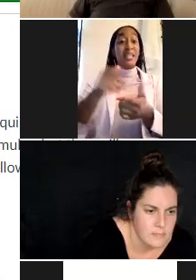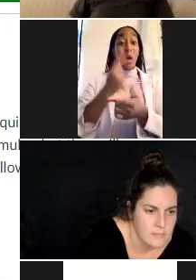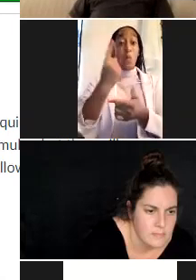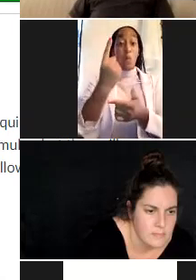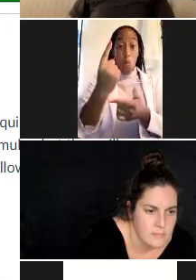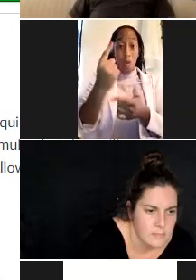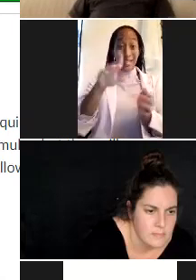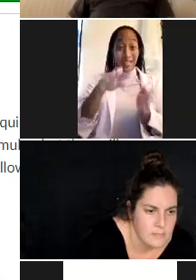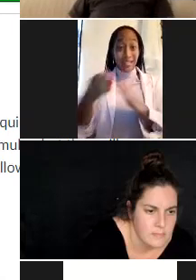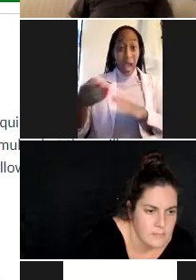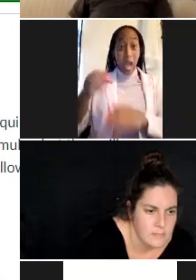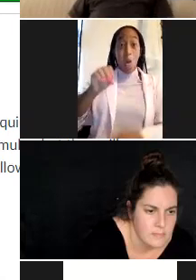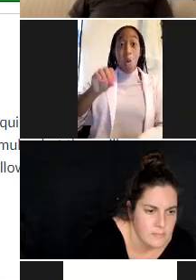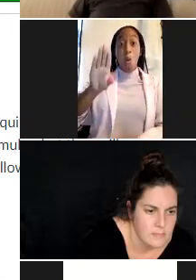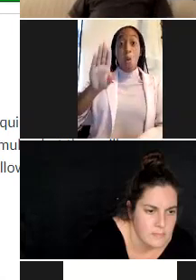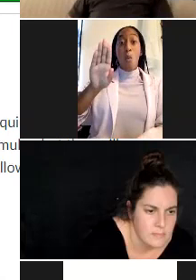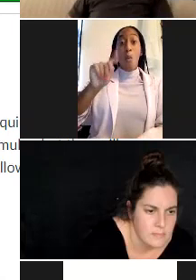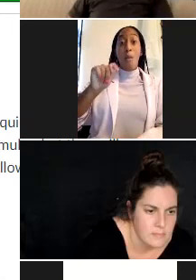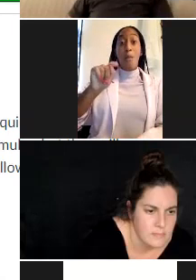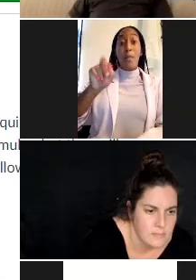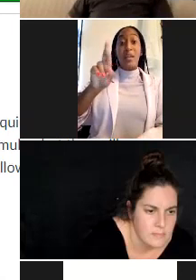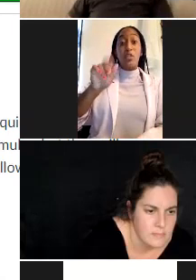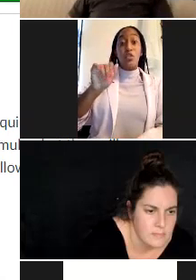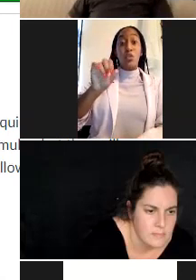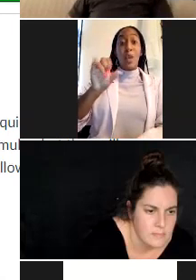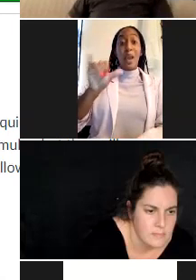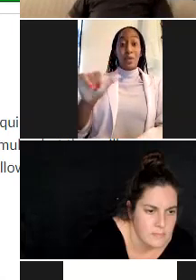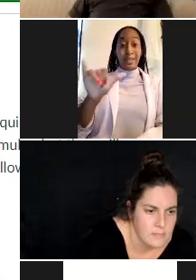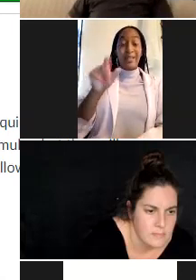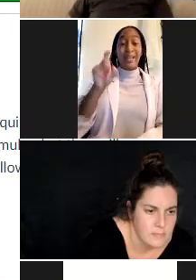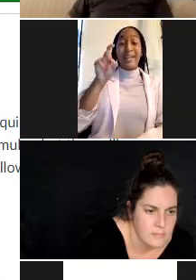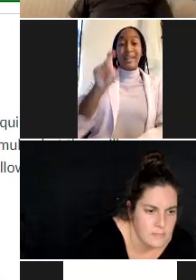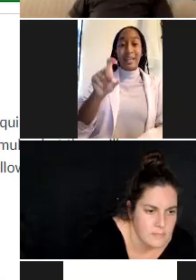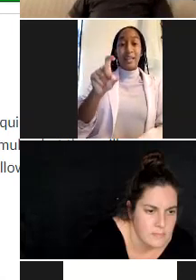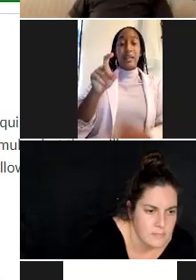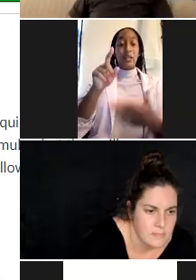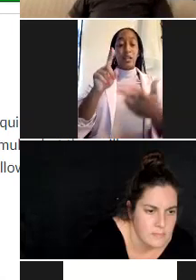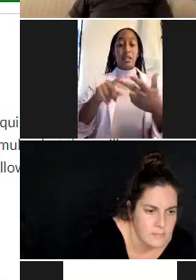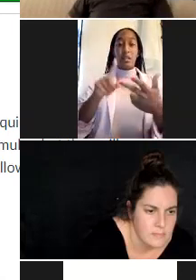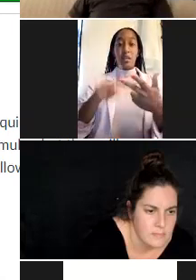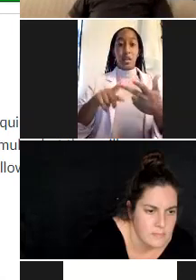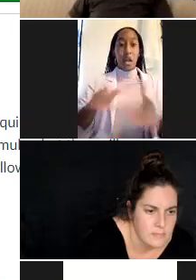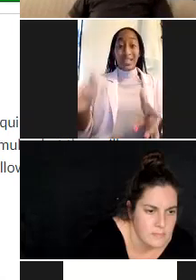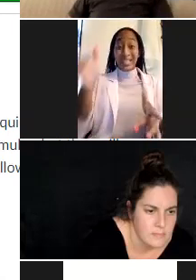verify. Okay. So I do recall covering this on Monday, but again, are there any